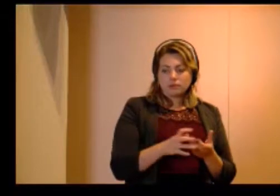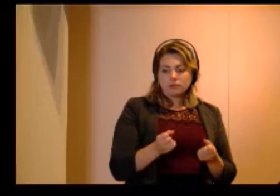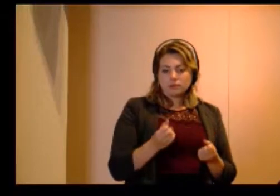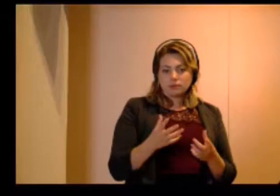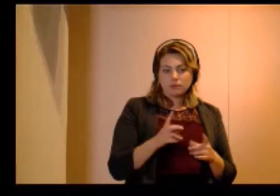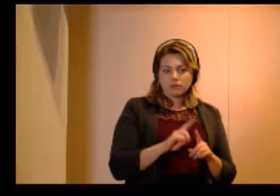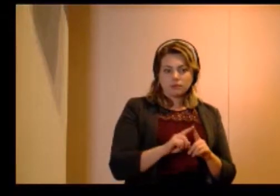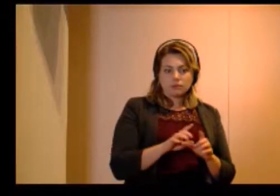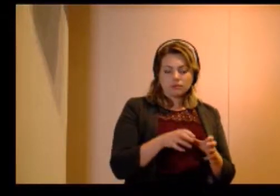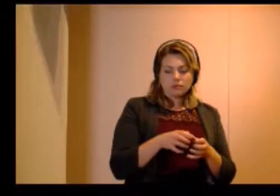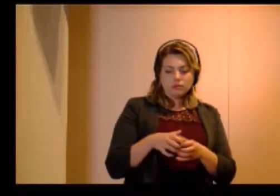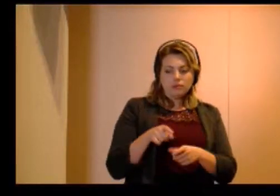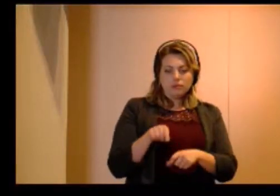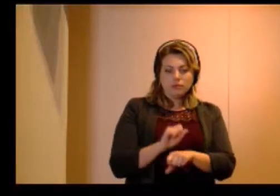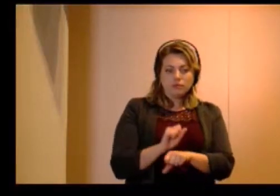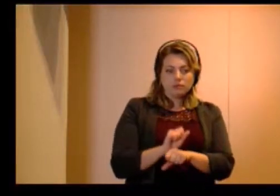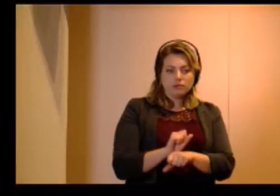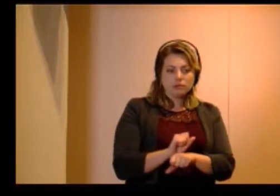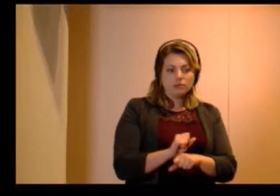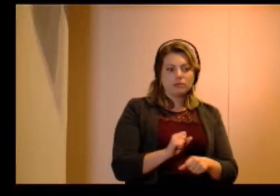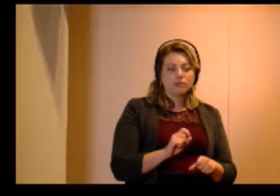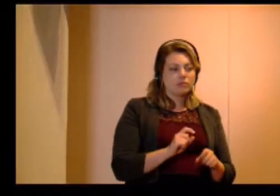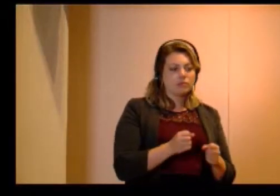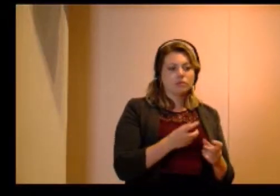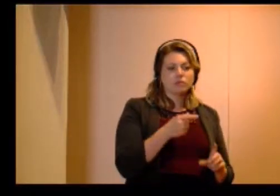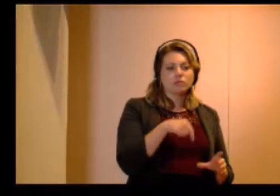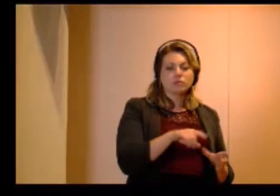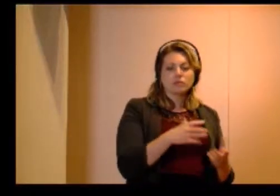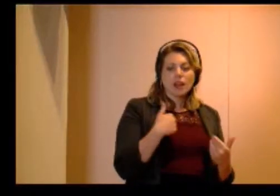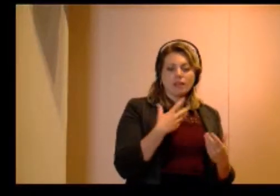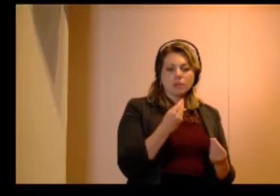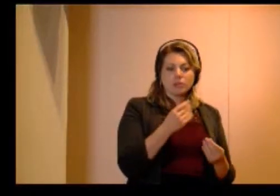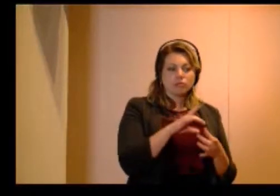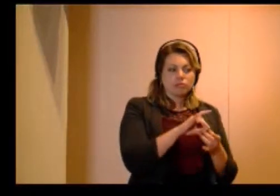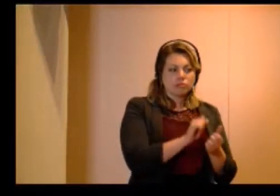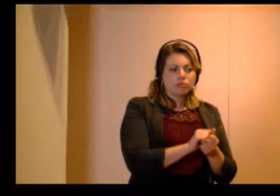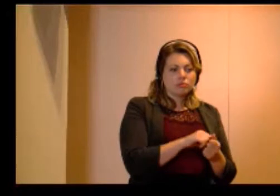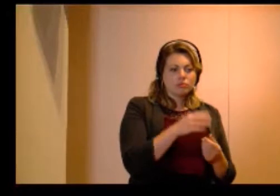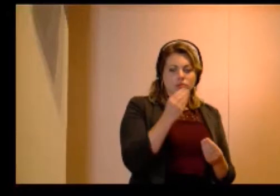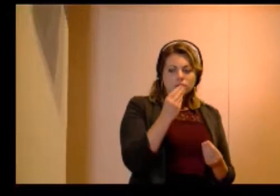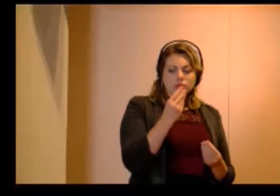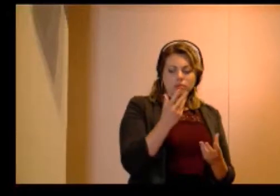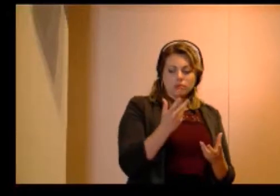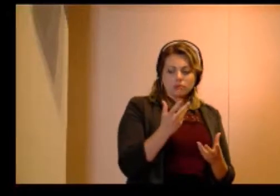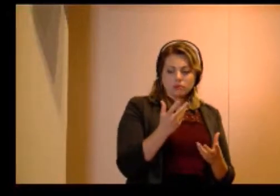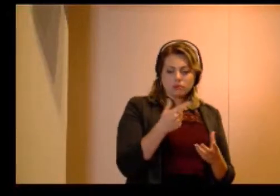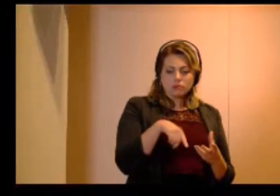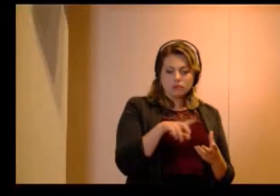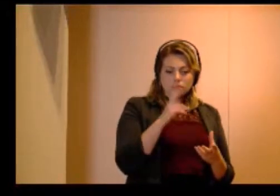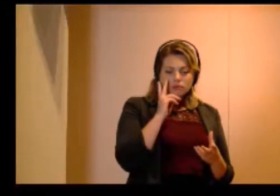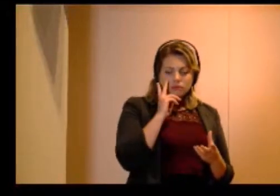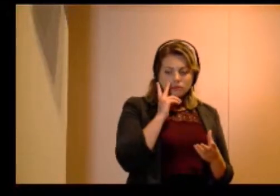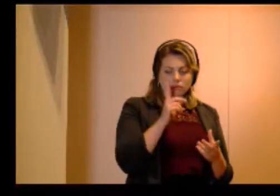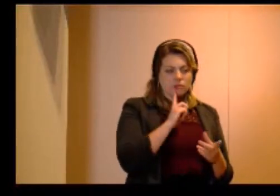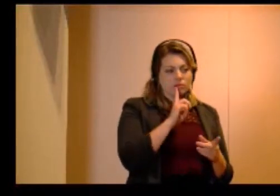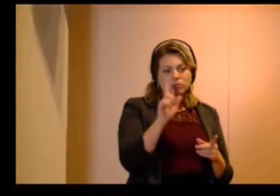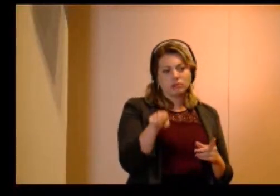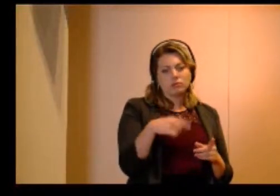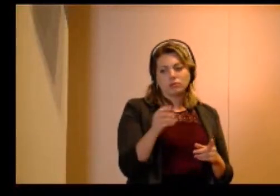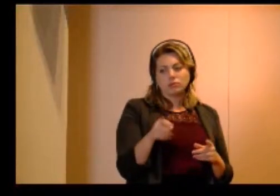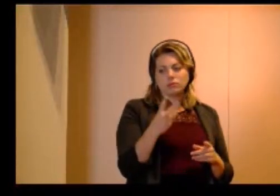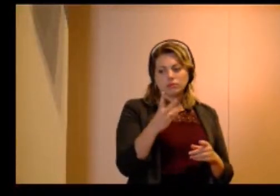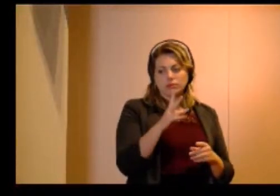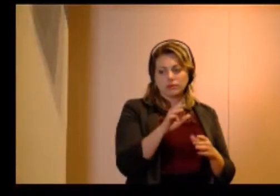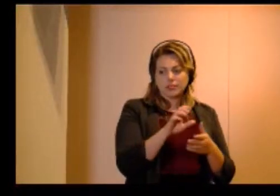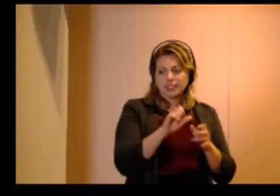people work with, right? So what do they have in terms of data? Right? And you can really see that it is relatively few systems, right?